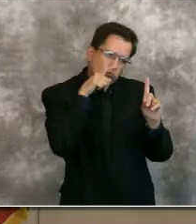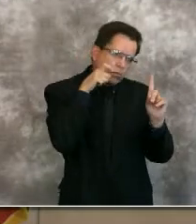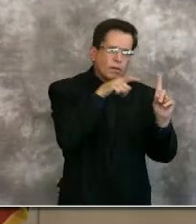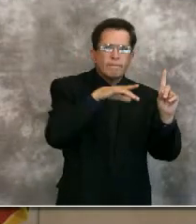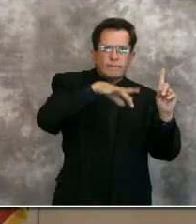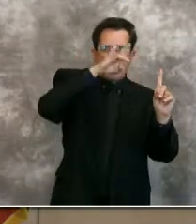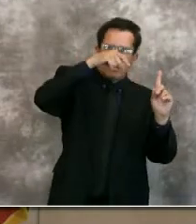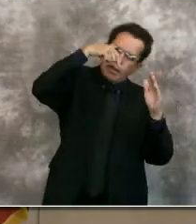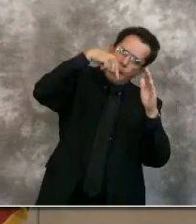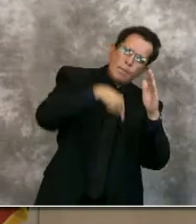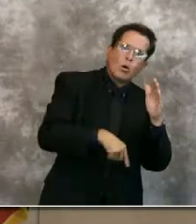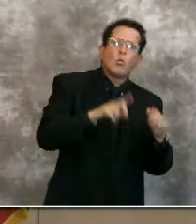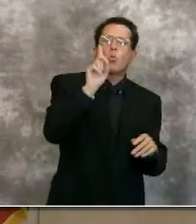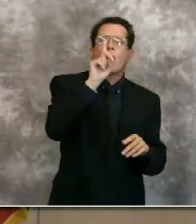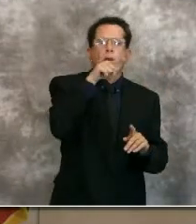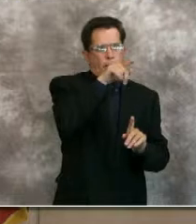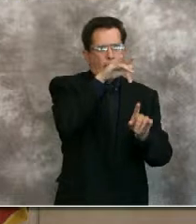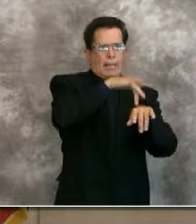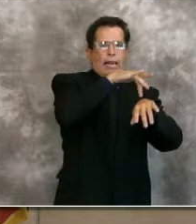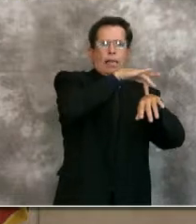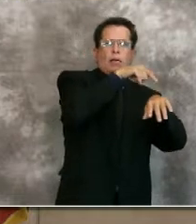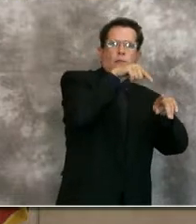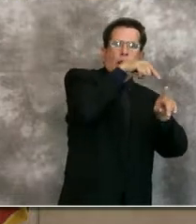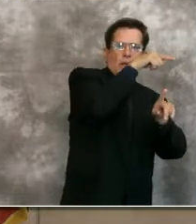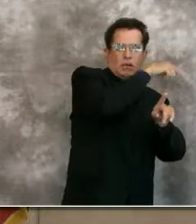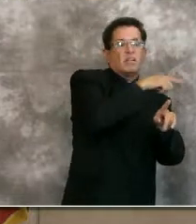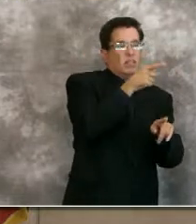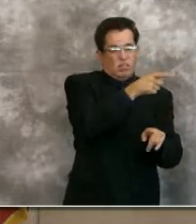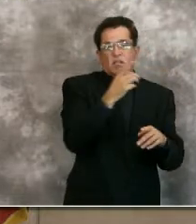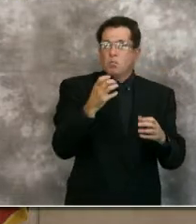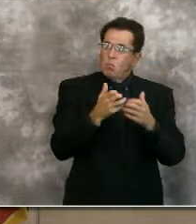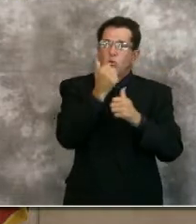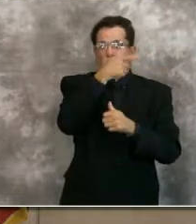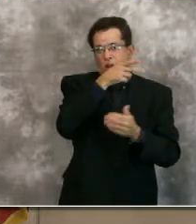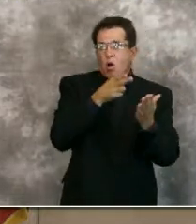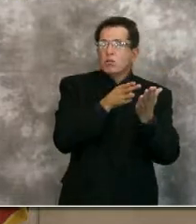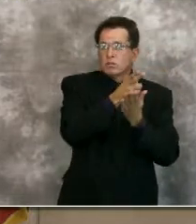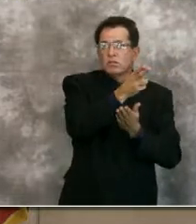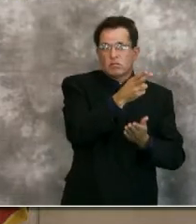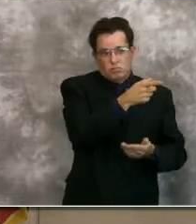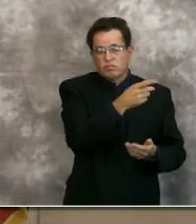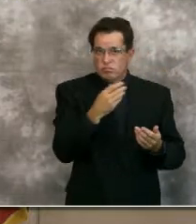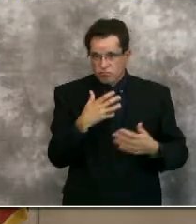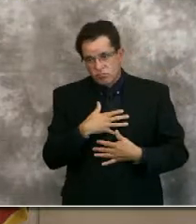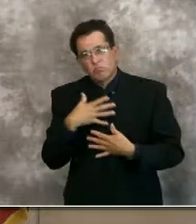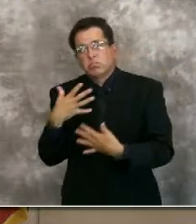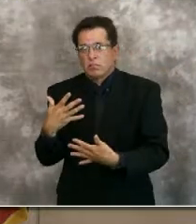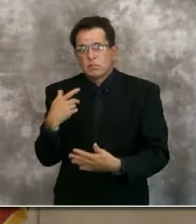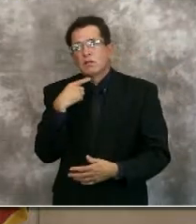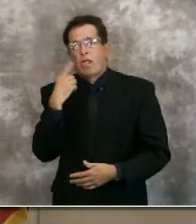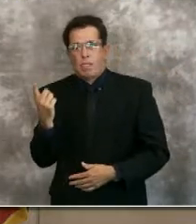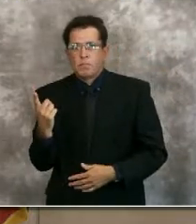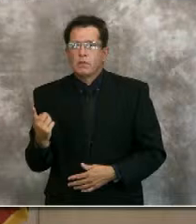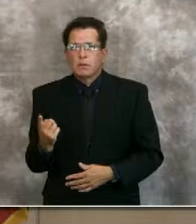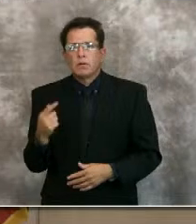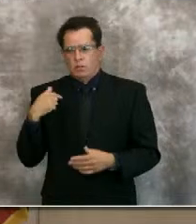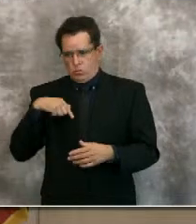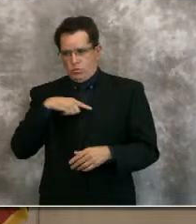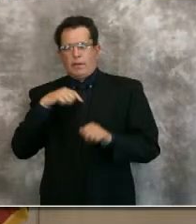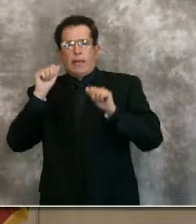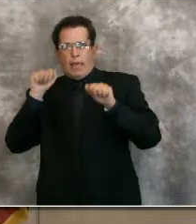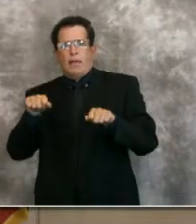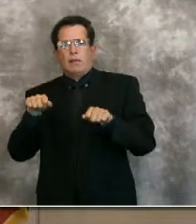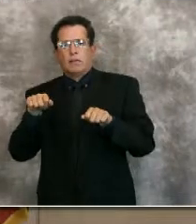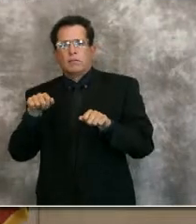manner. And the good news is that we usually get that, and we get it in as complete a form that's actionable for us. So we